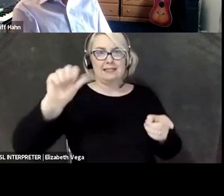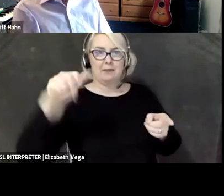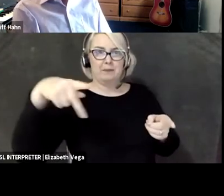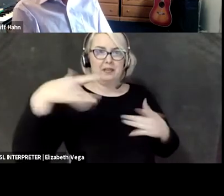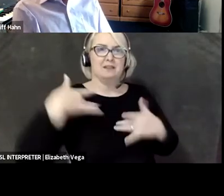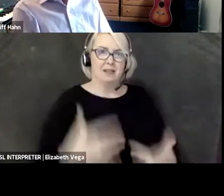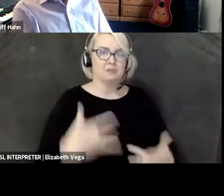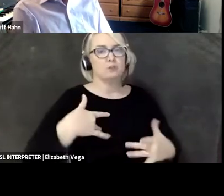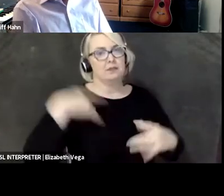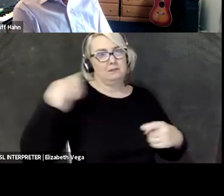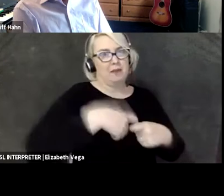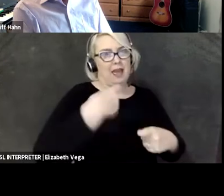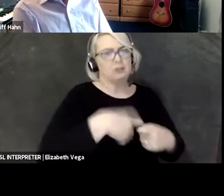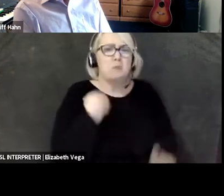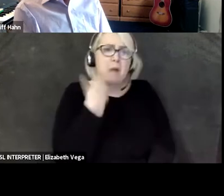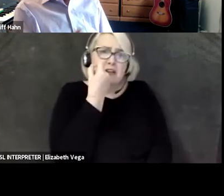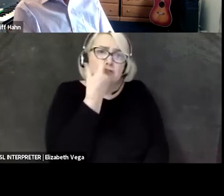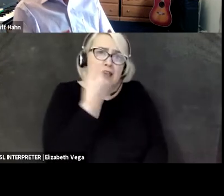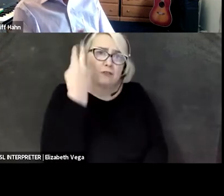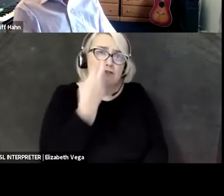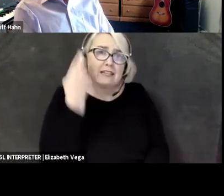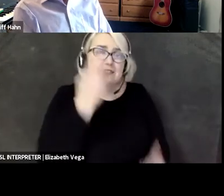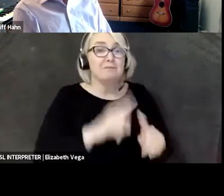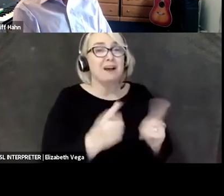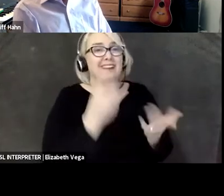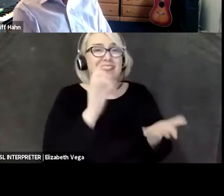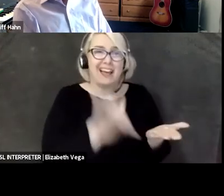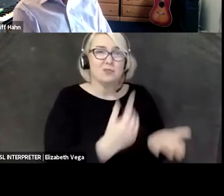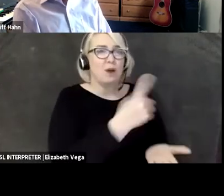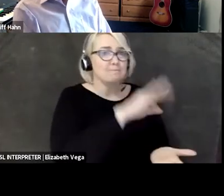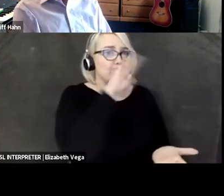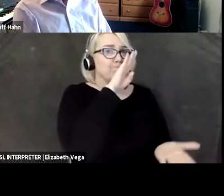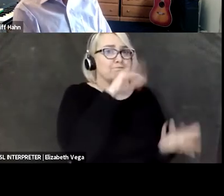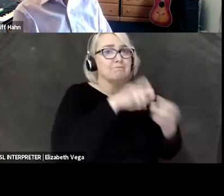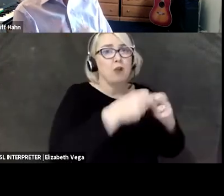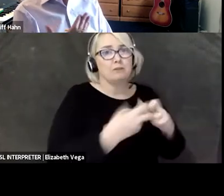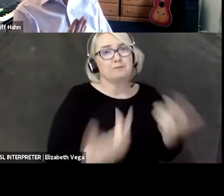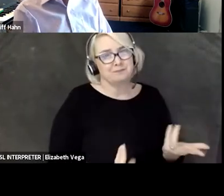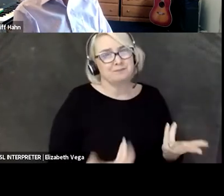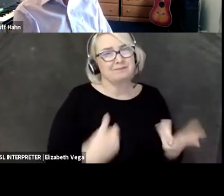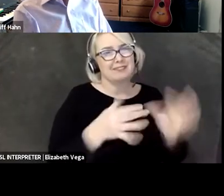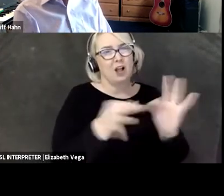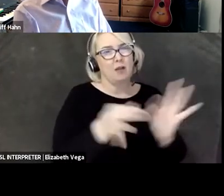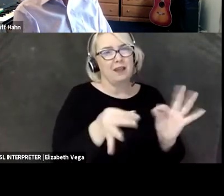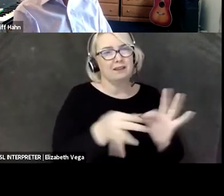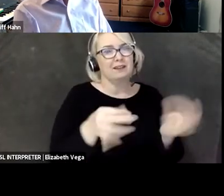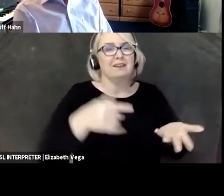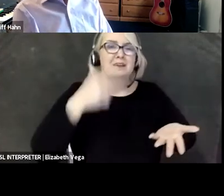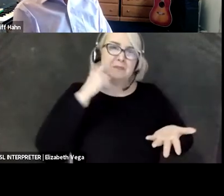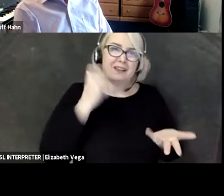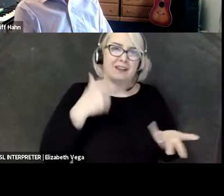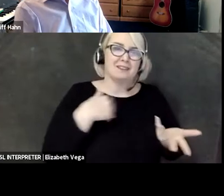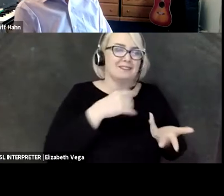But, and then there, you know, there are the, you know, that's the comment I would make, that it's, since it's not so much there,